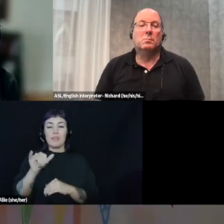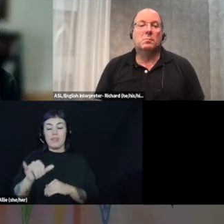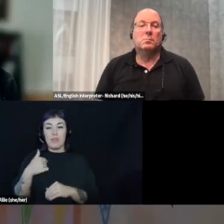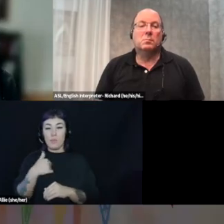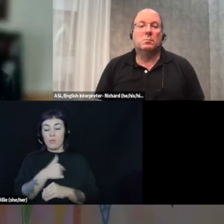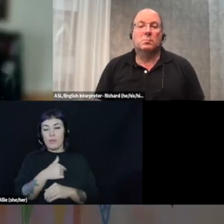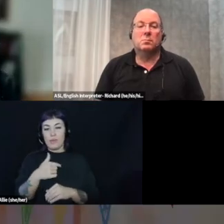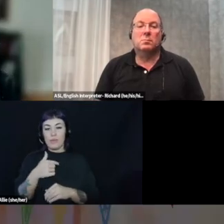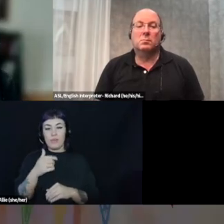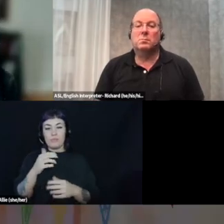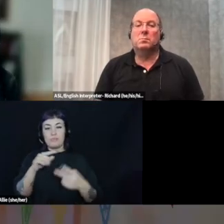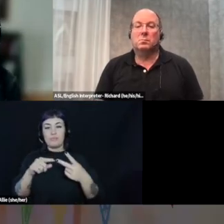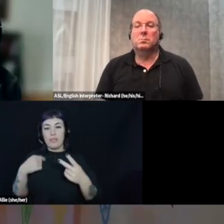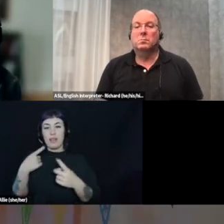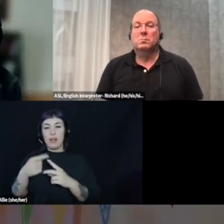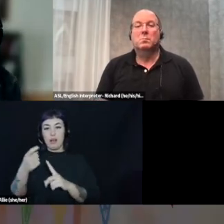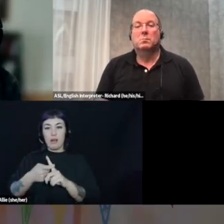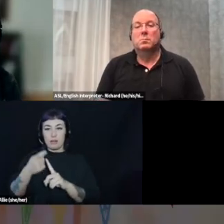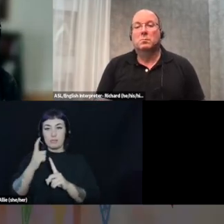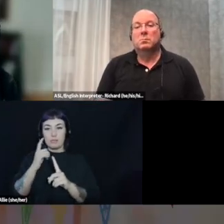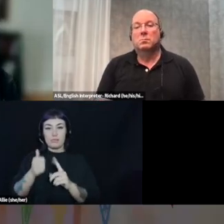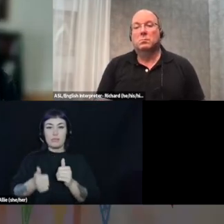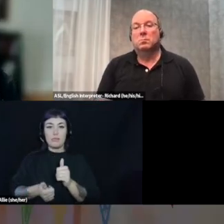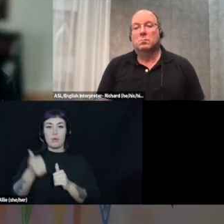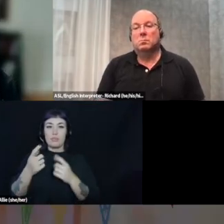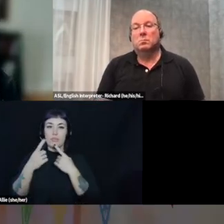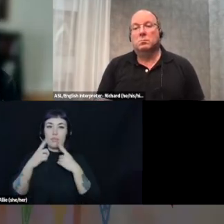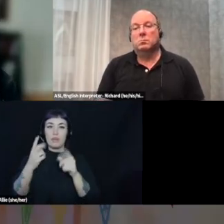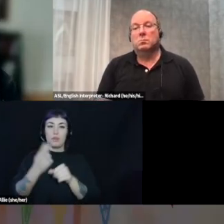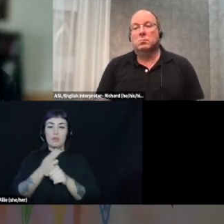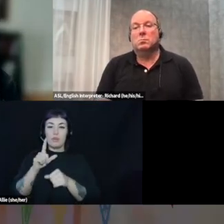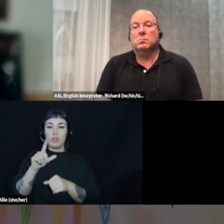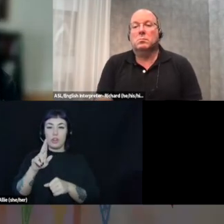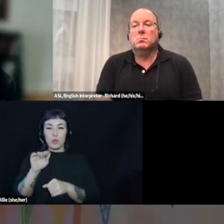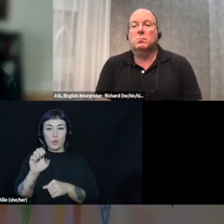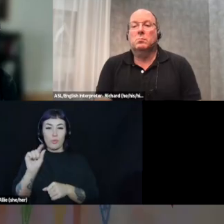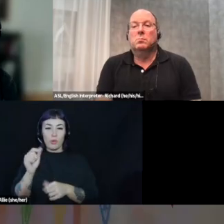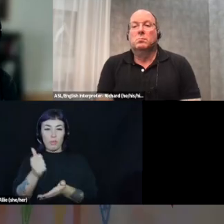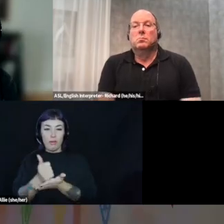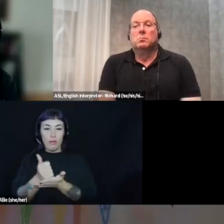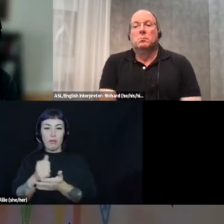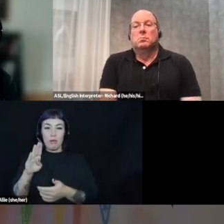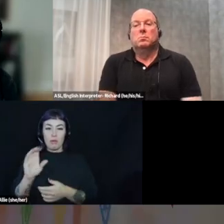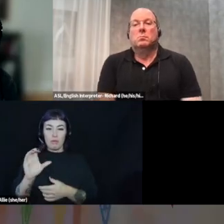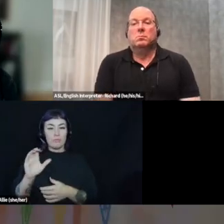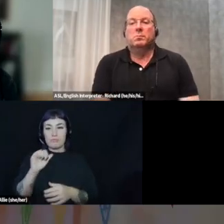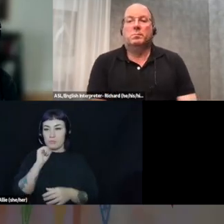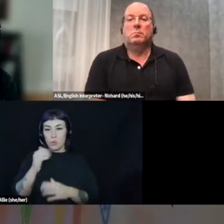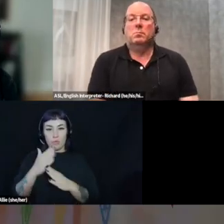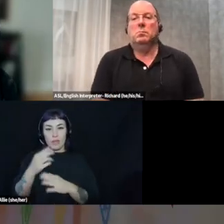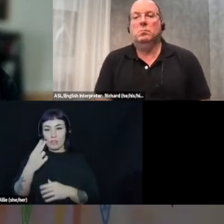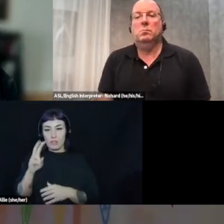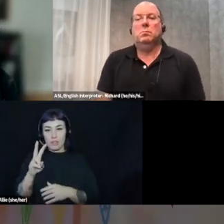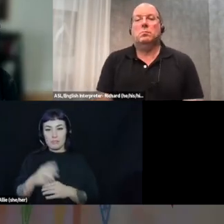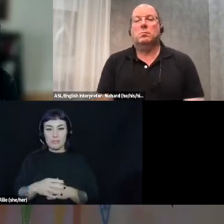have condoms as the next most effective. Using lube is a little bit helpful. Birth control pills do not prevent